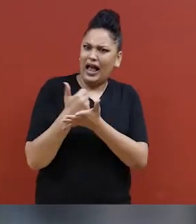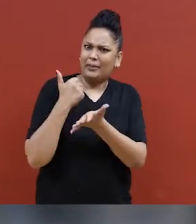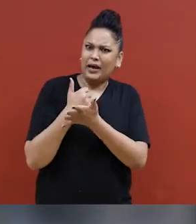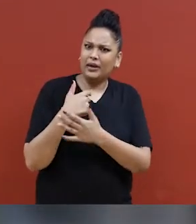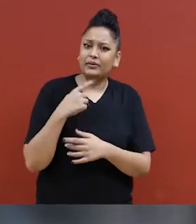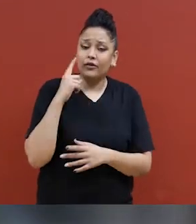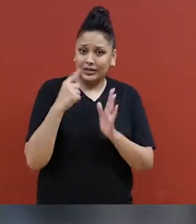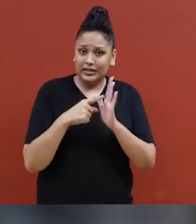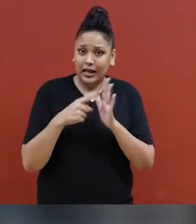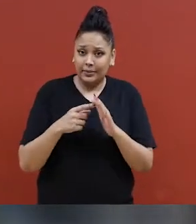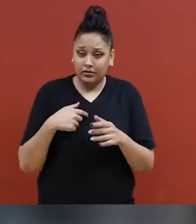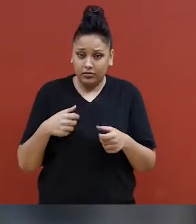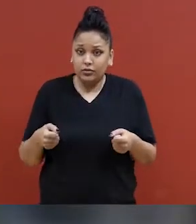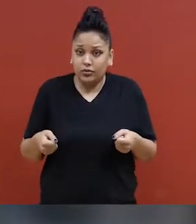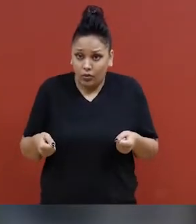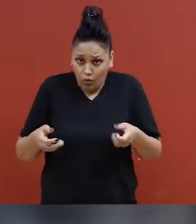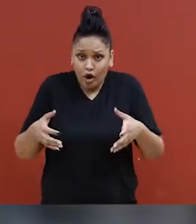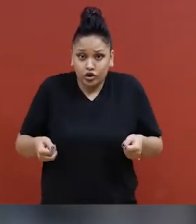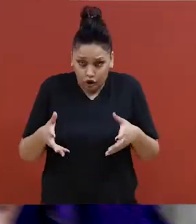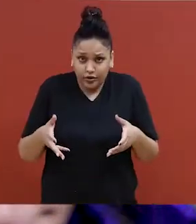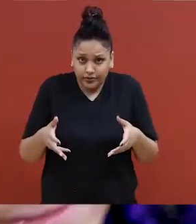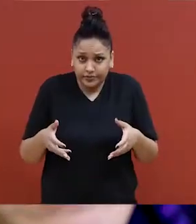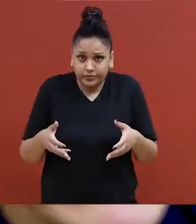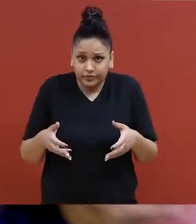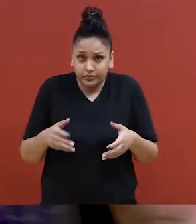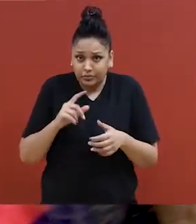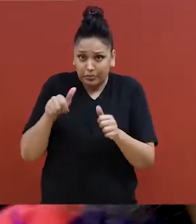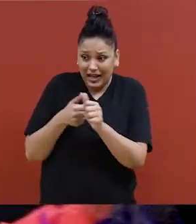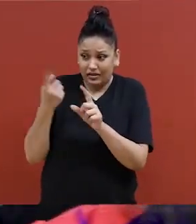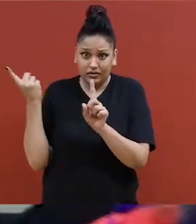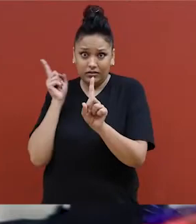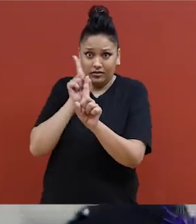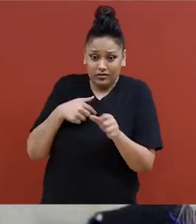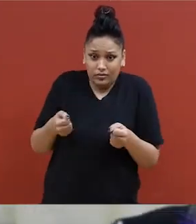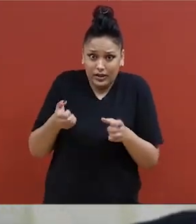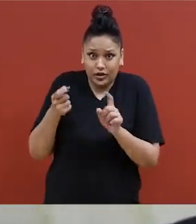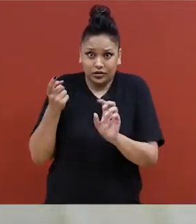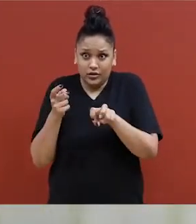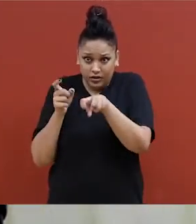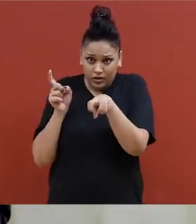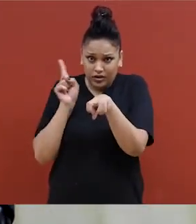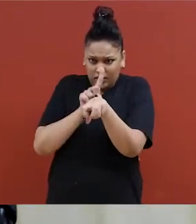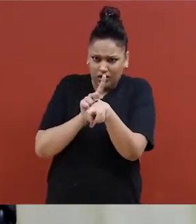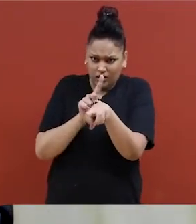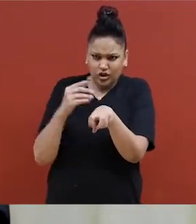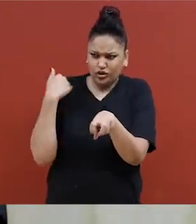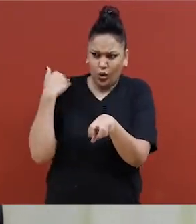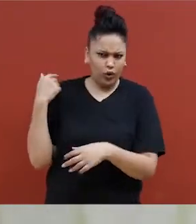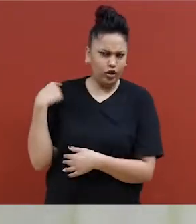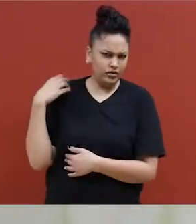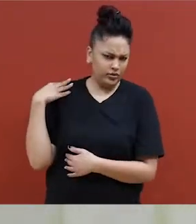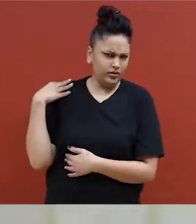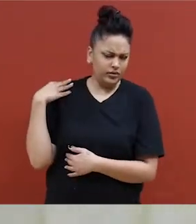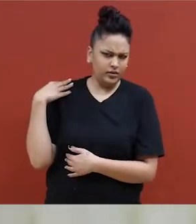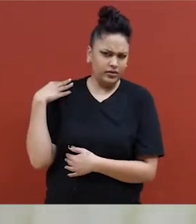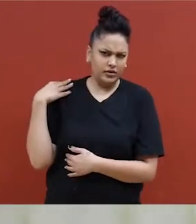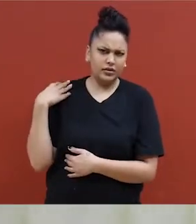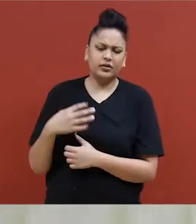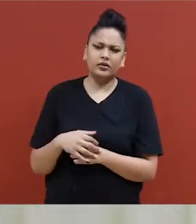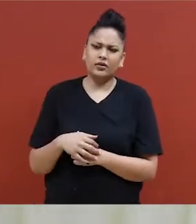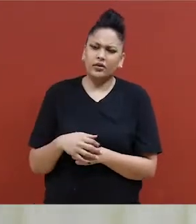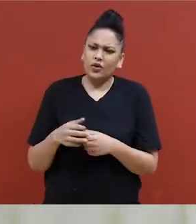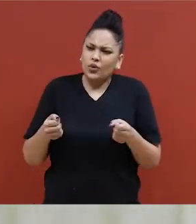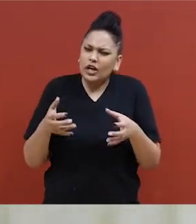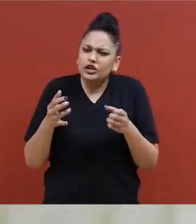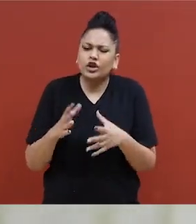And to me, my handlebars are like my shoulders. So when somebody would want to automatically touch my chair, I'd be like, don't touch my